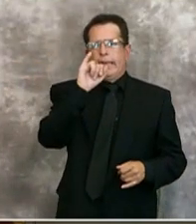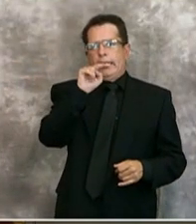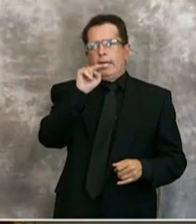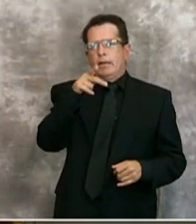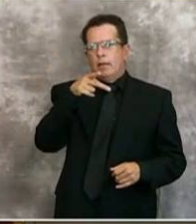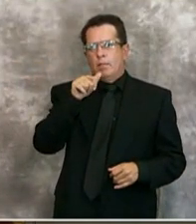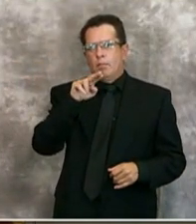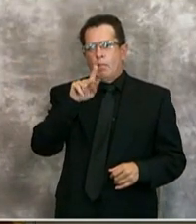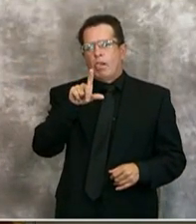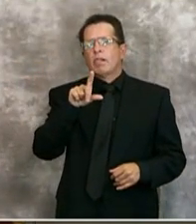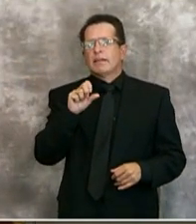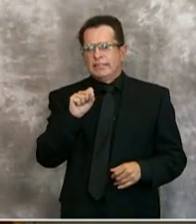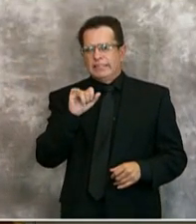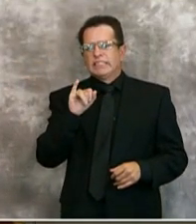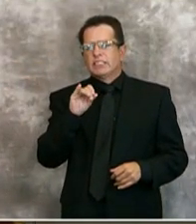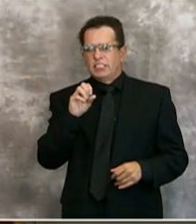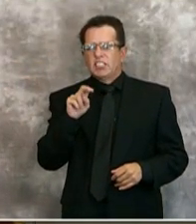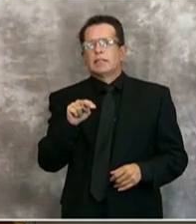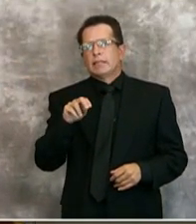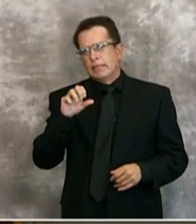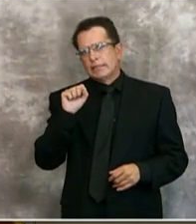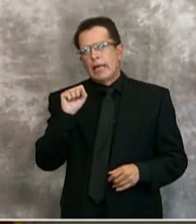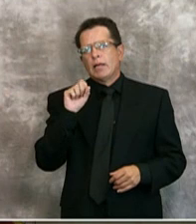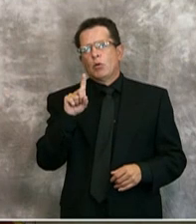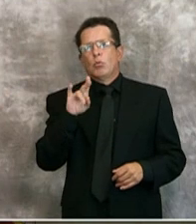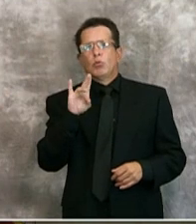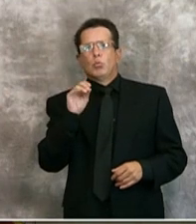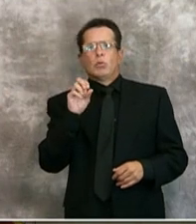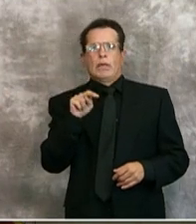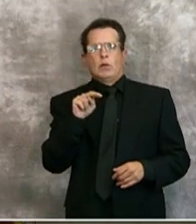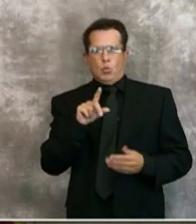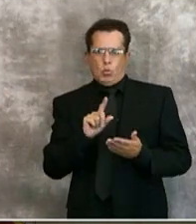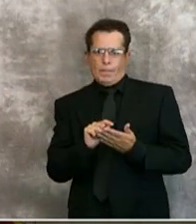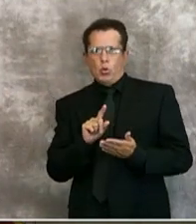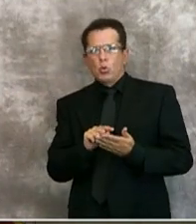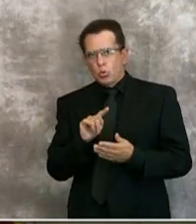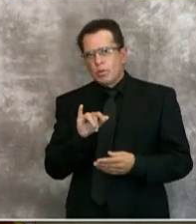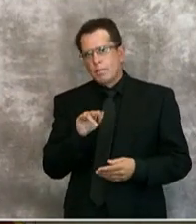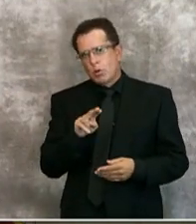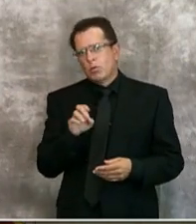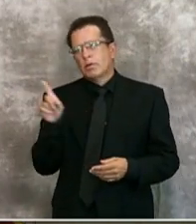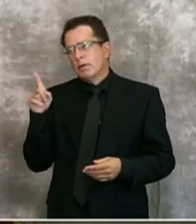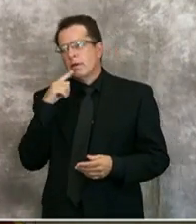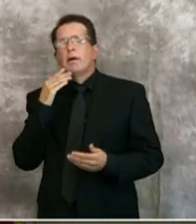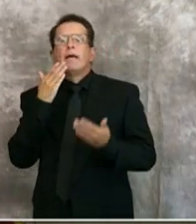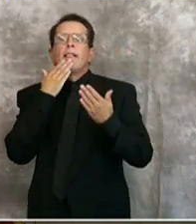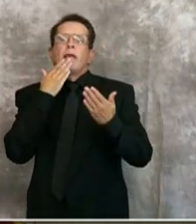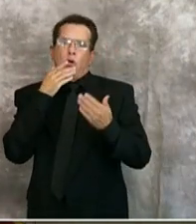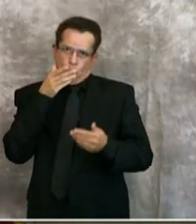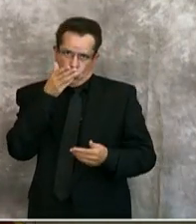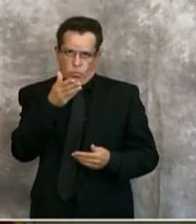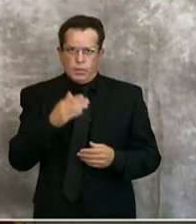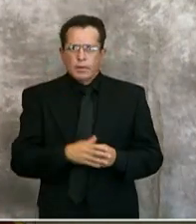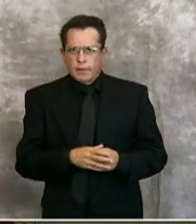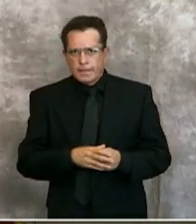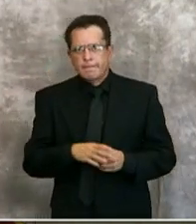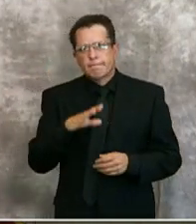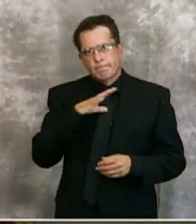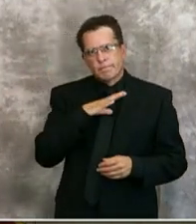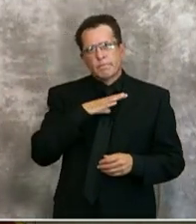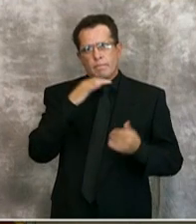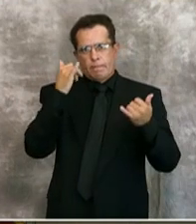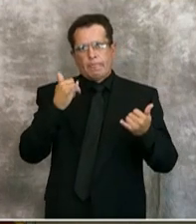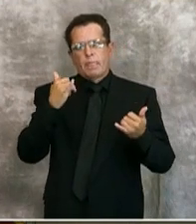Paul Sisson, San Diego Union Tribune. Please state your question. Thanks for taking my call. Public Health